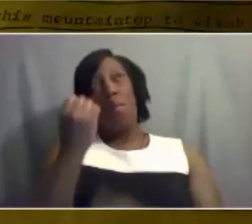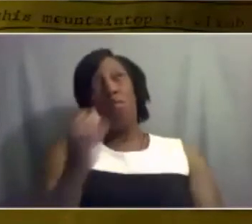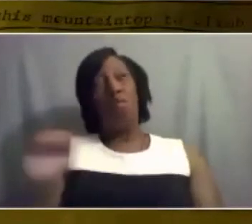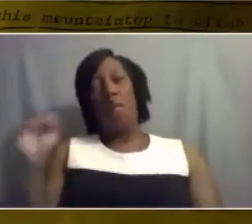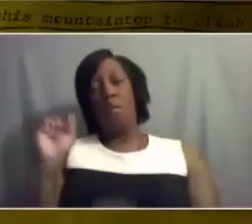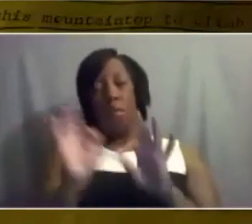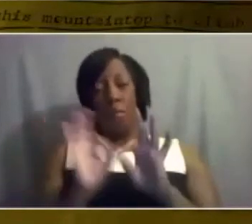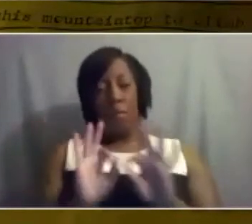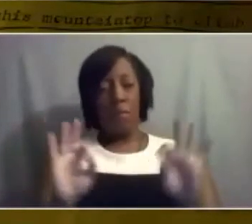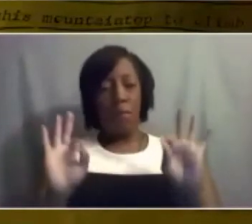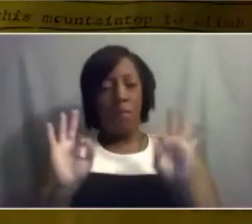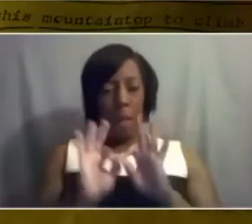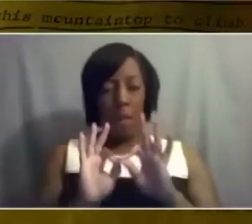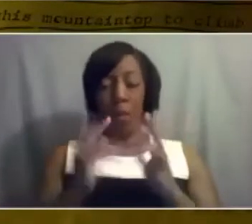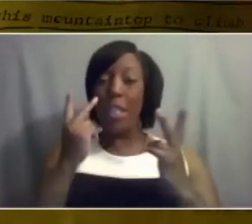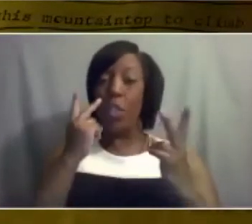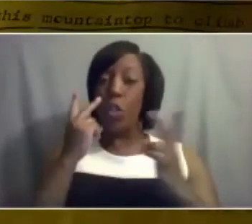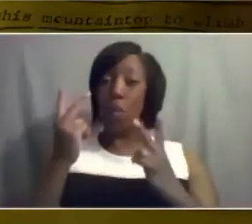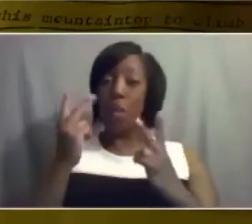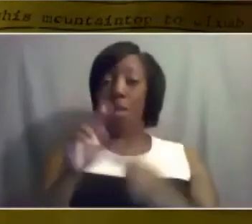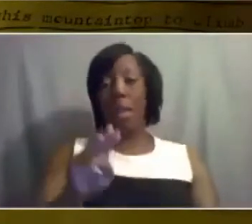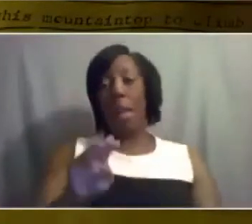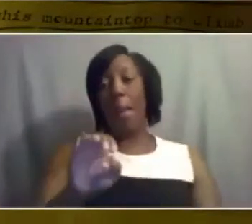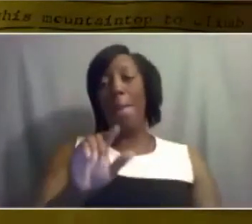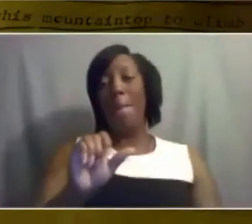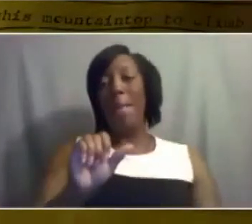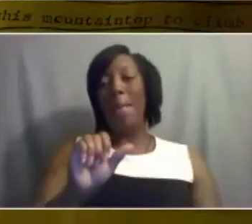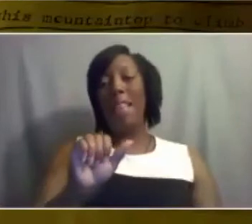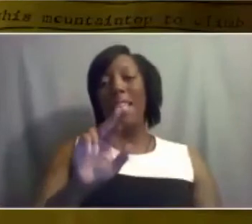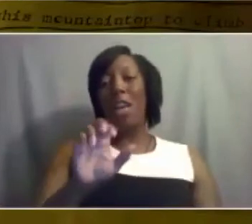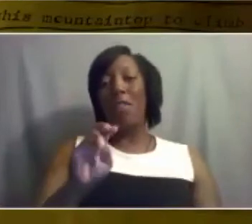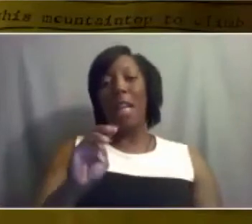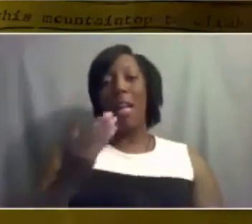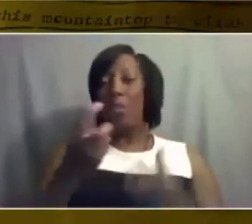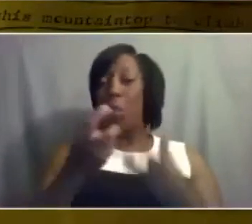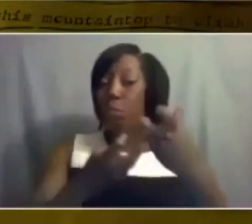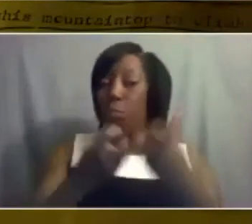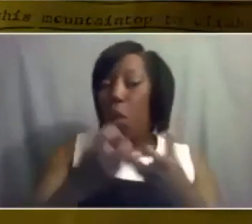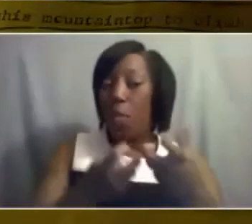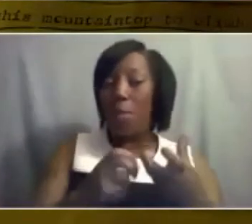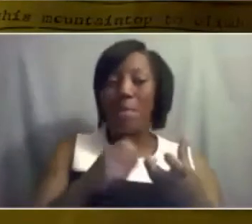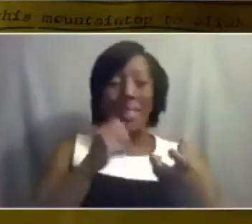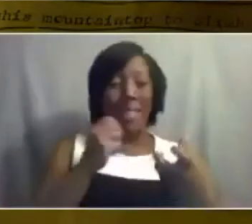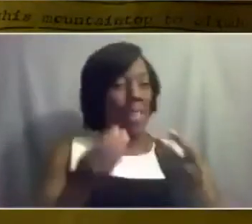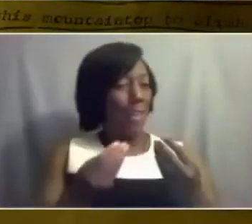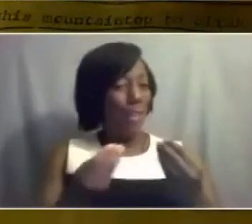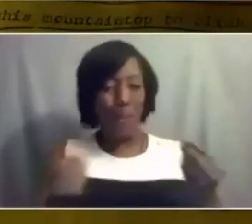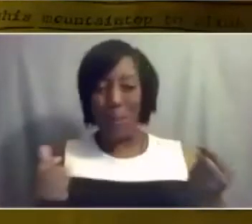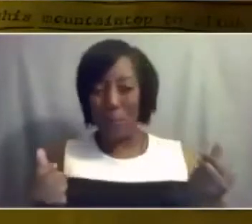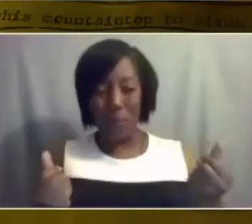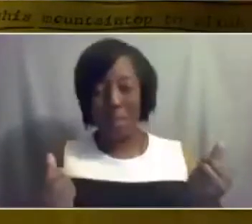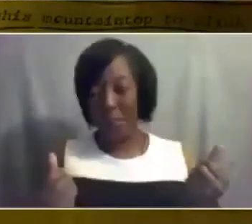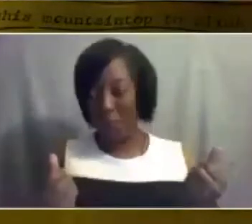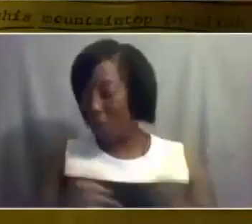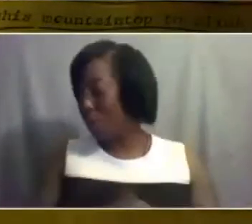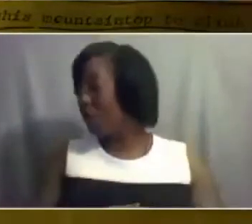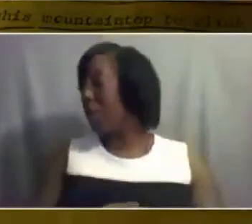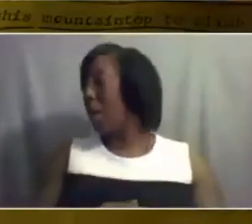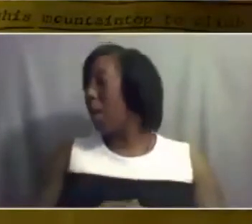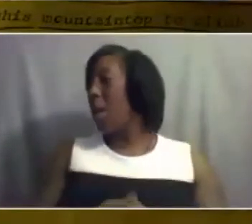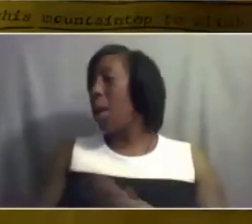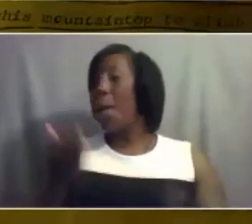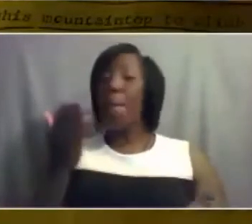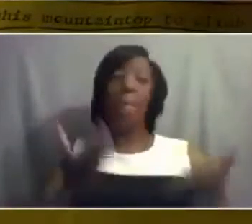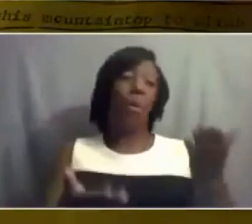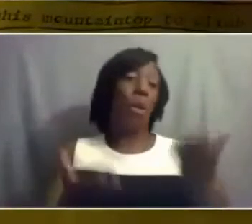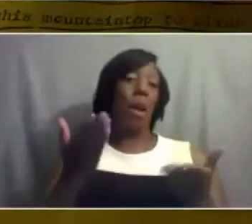see militarism as a problem, not a solution, and that perhaps today, when we